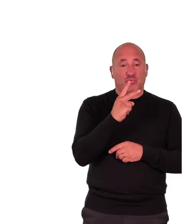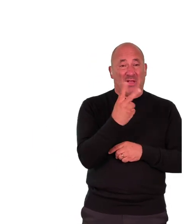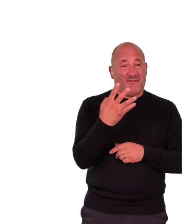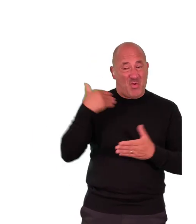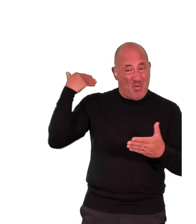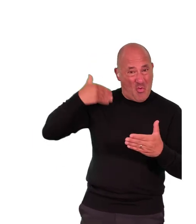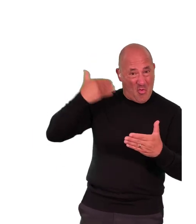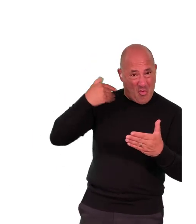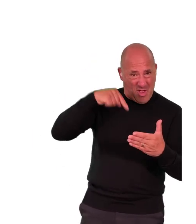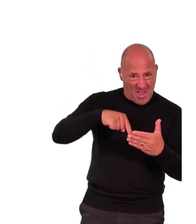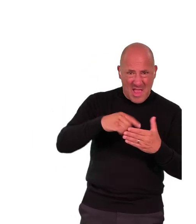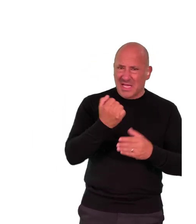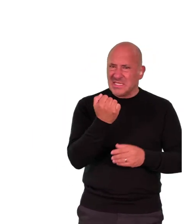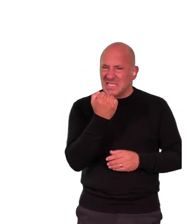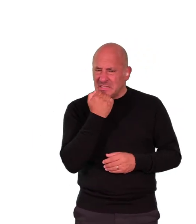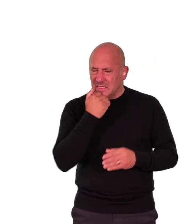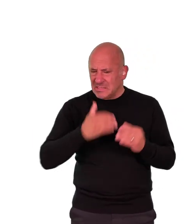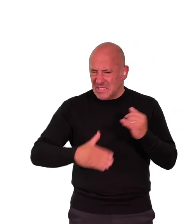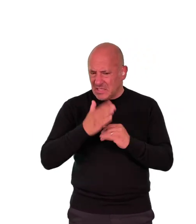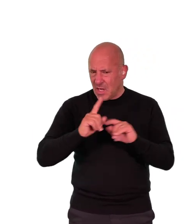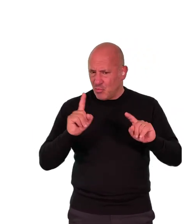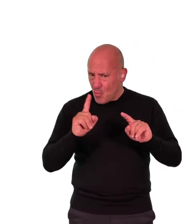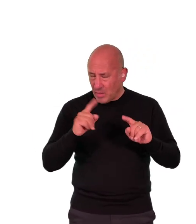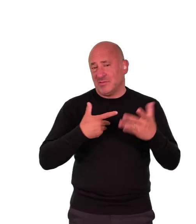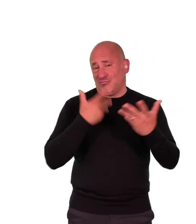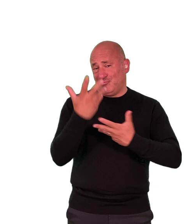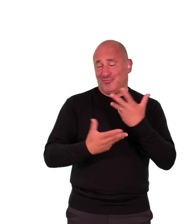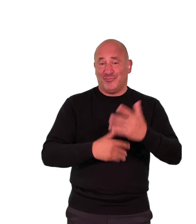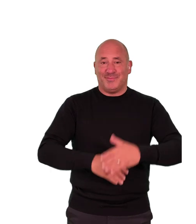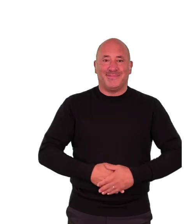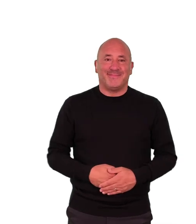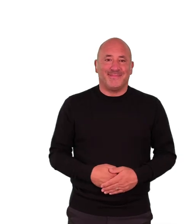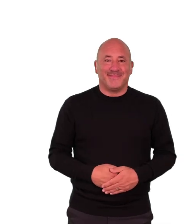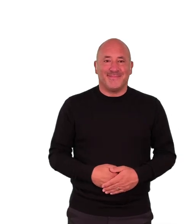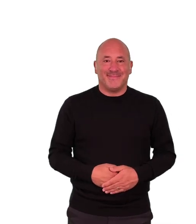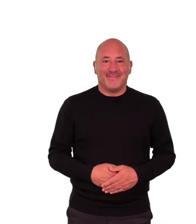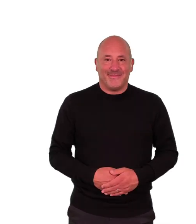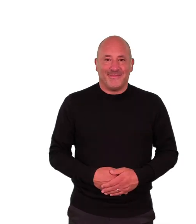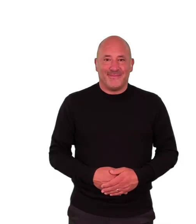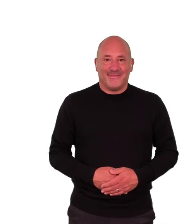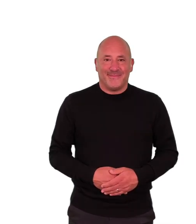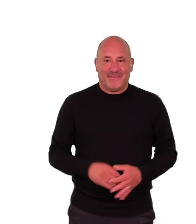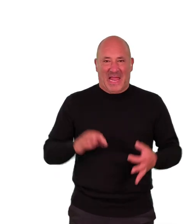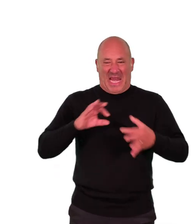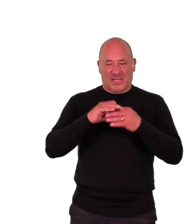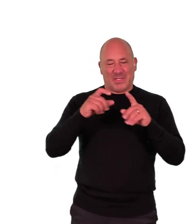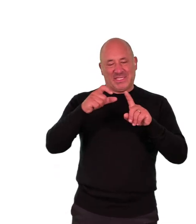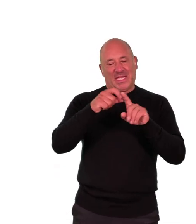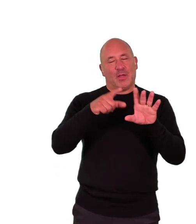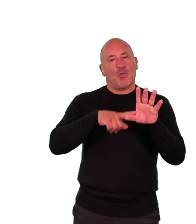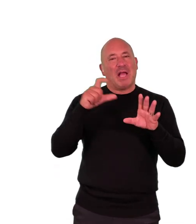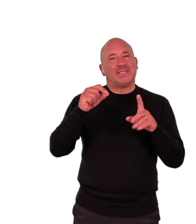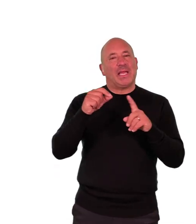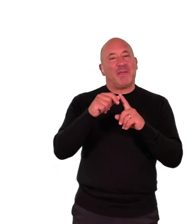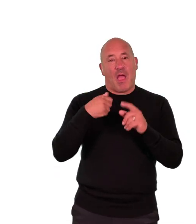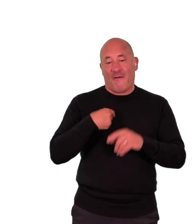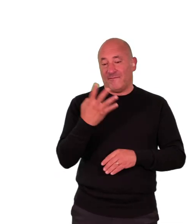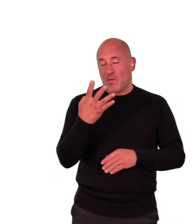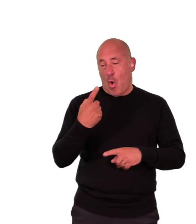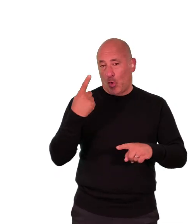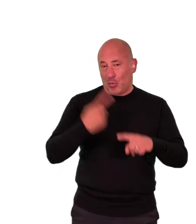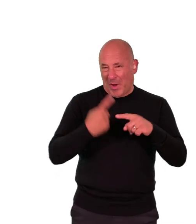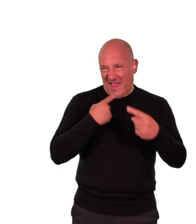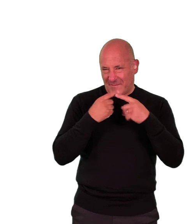So here are 4 facts about DYCP. Fact 1. You must have a career as